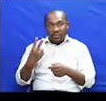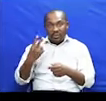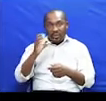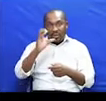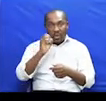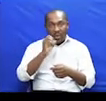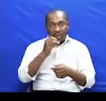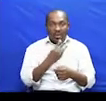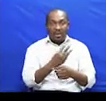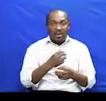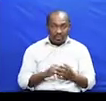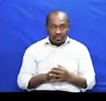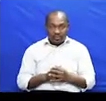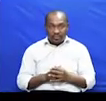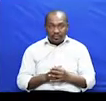molarity